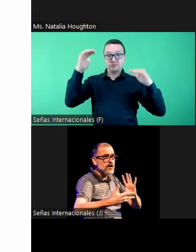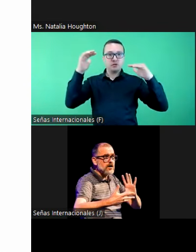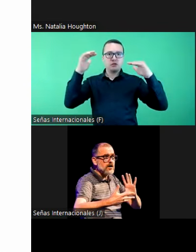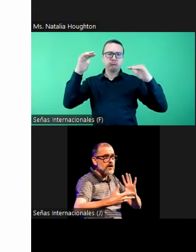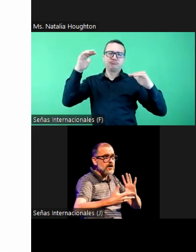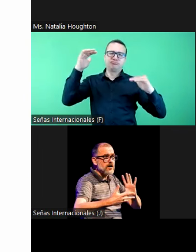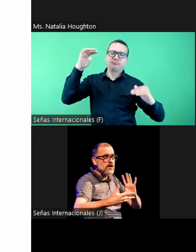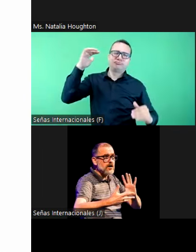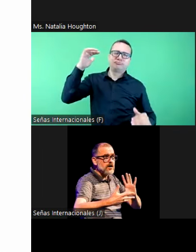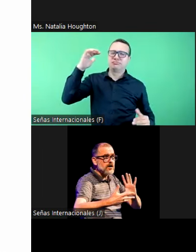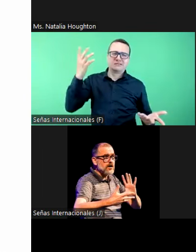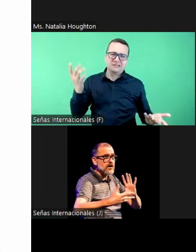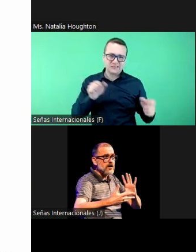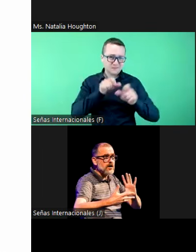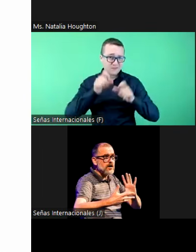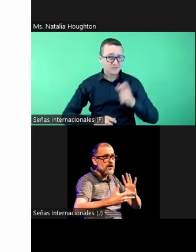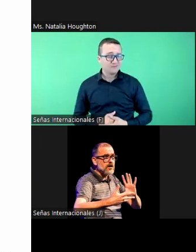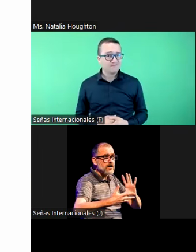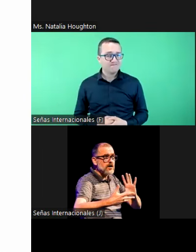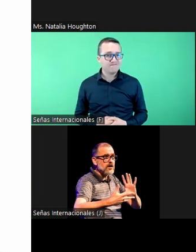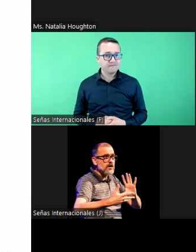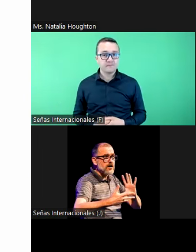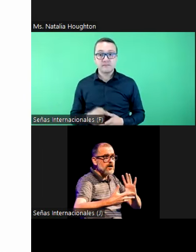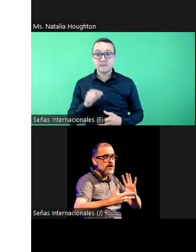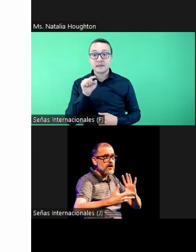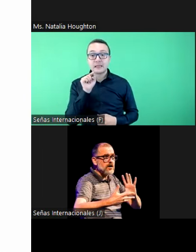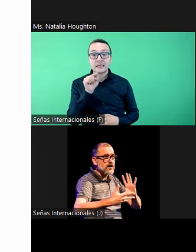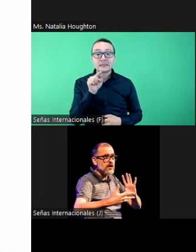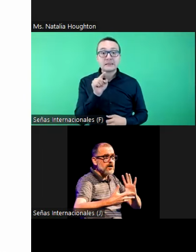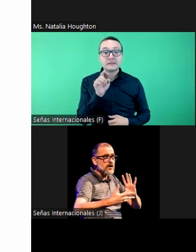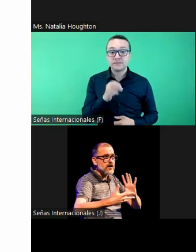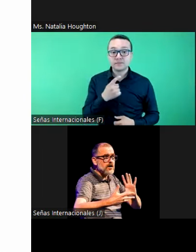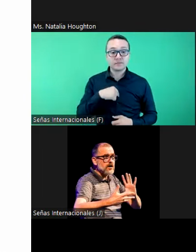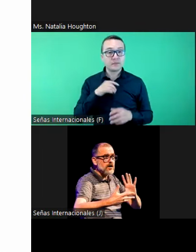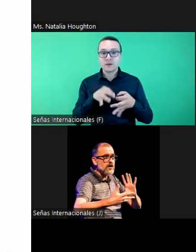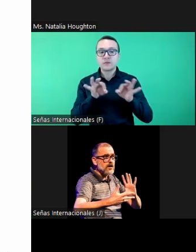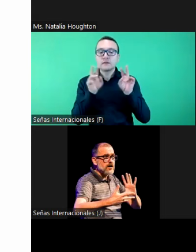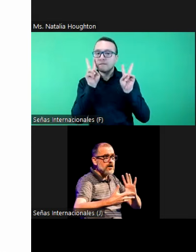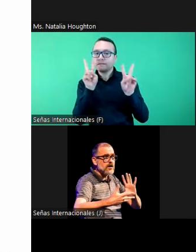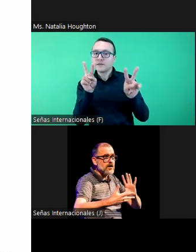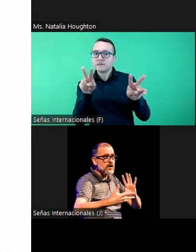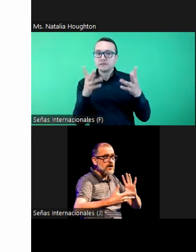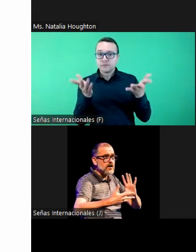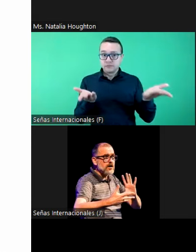periods. This is key for us because if we compare the